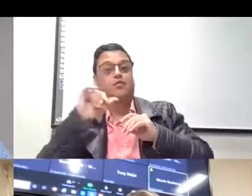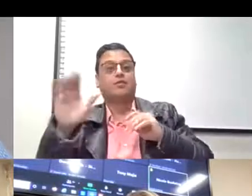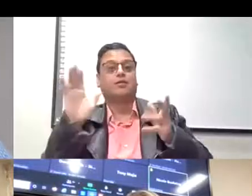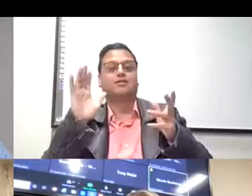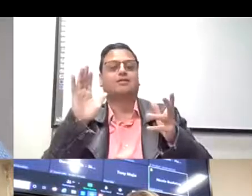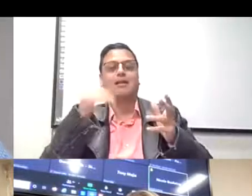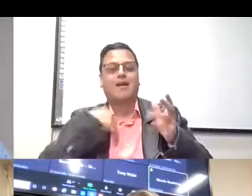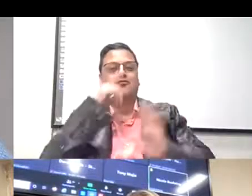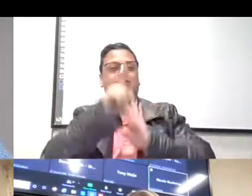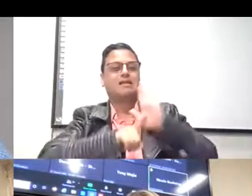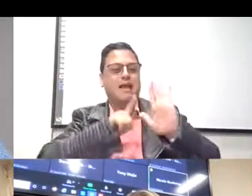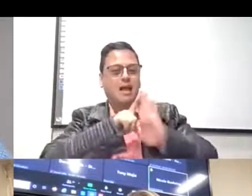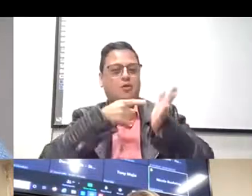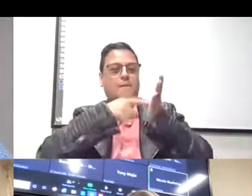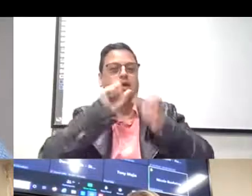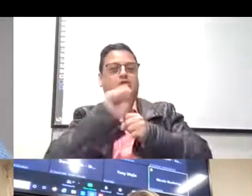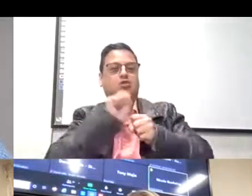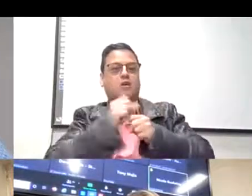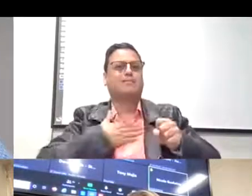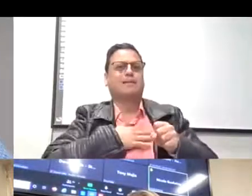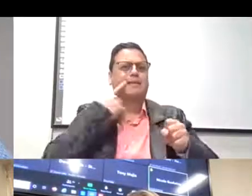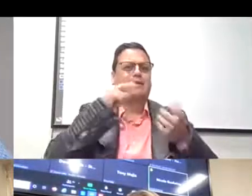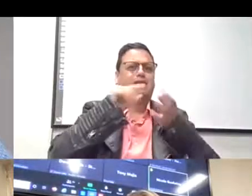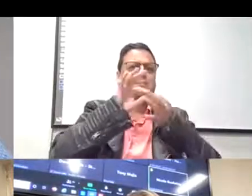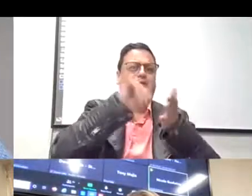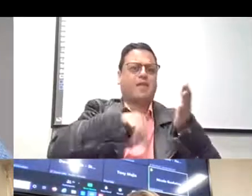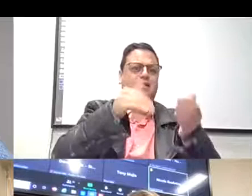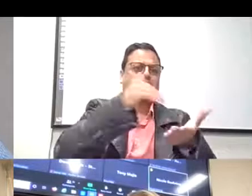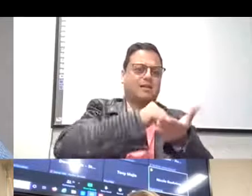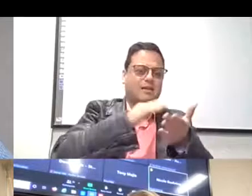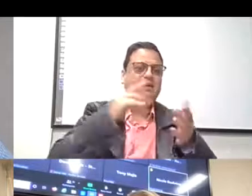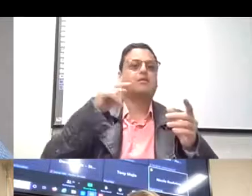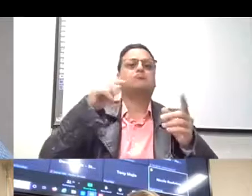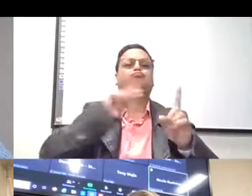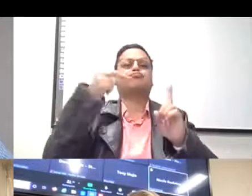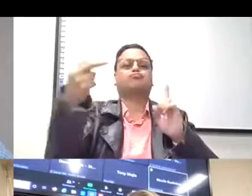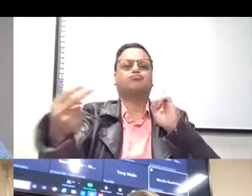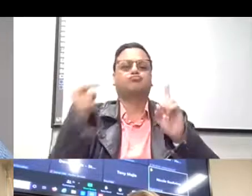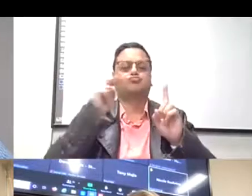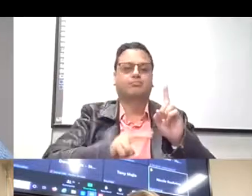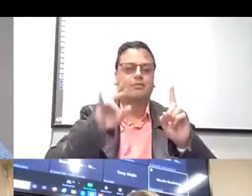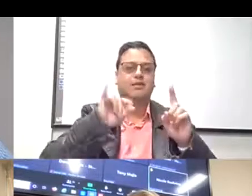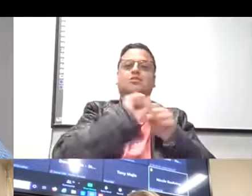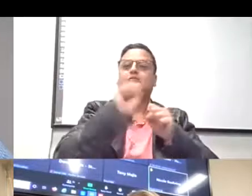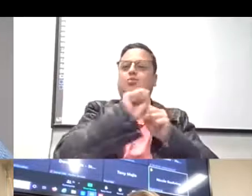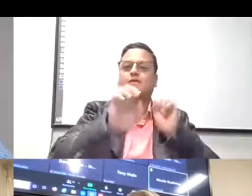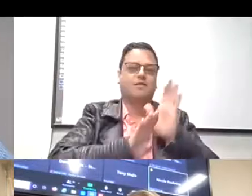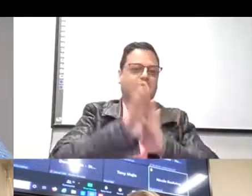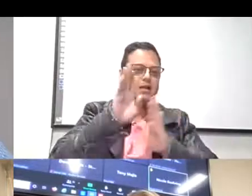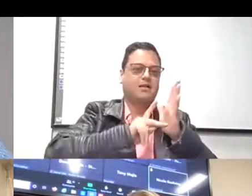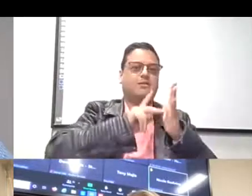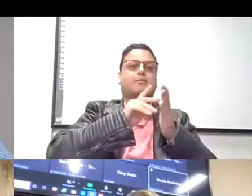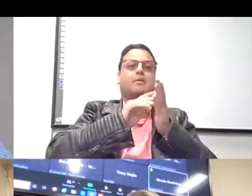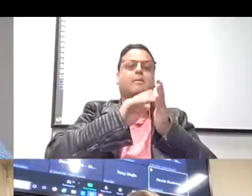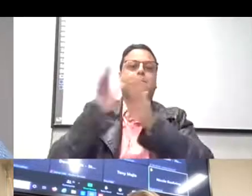craft positions. Please reconsider this and look at all aspects of this. And maybe you want to look at a workforce development plan in lieu